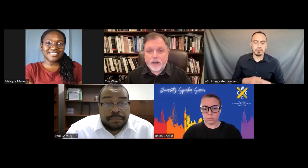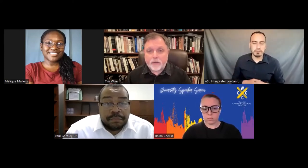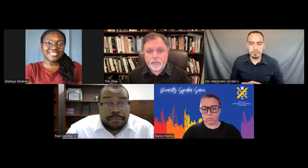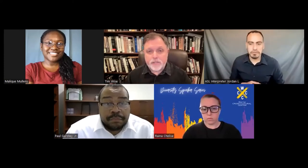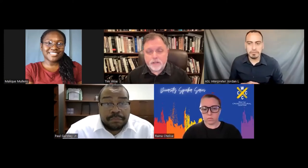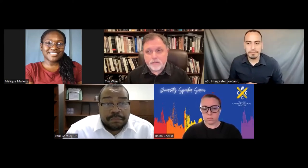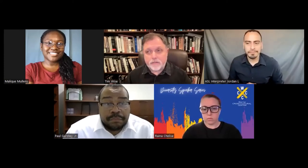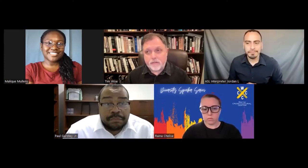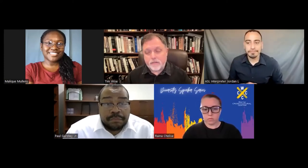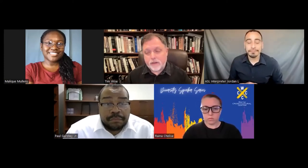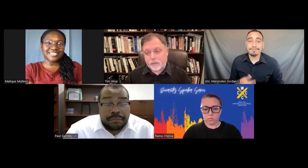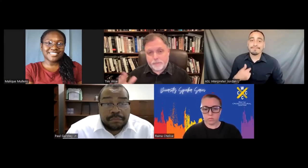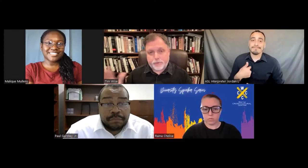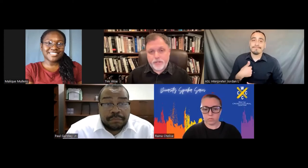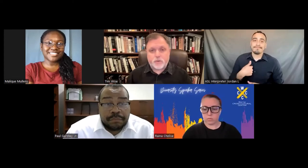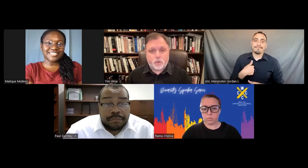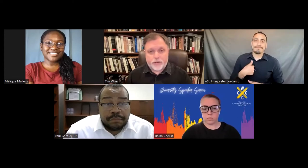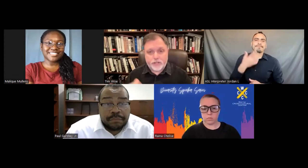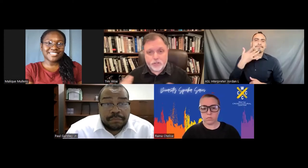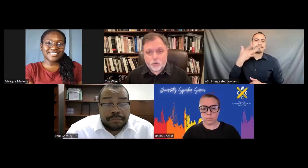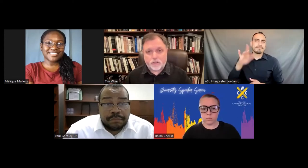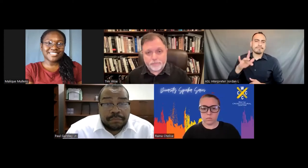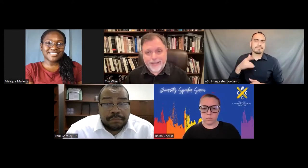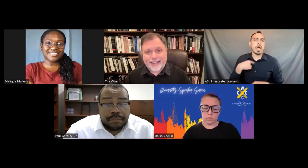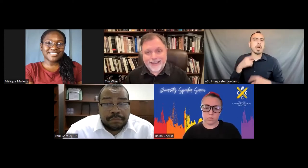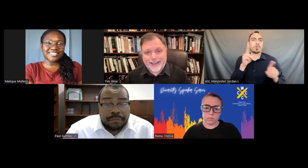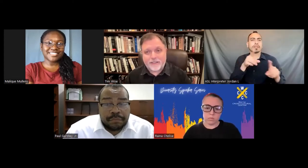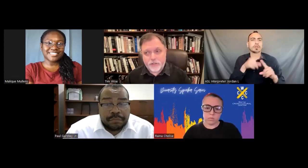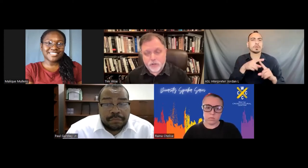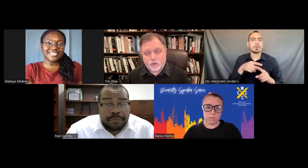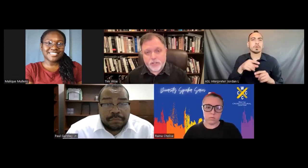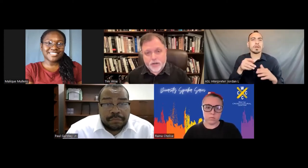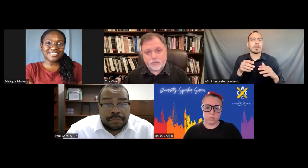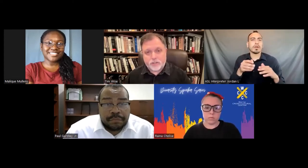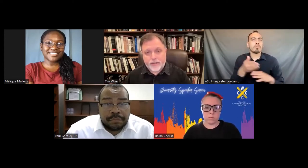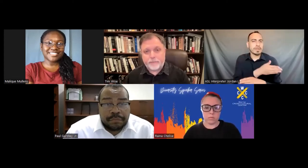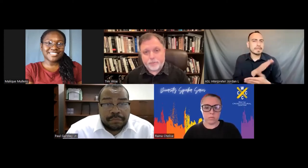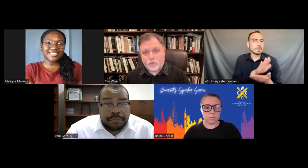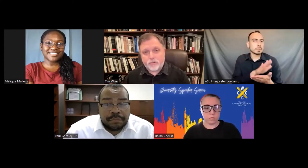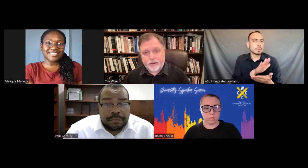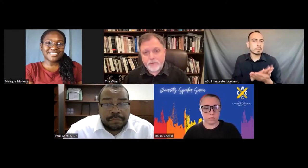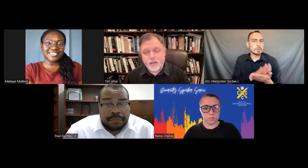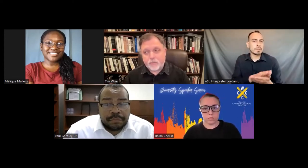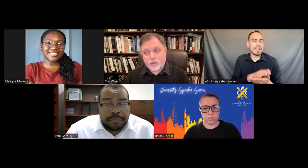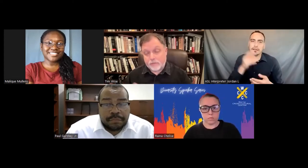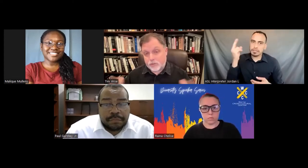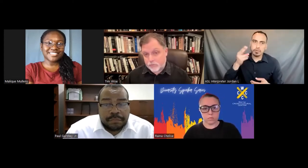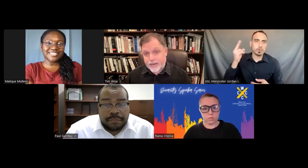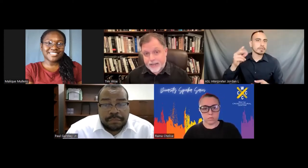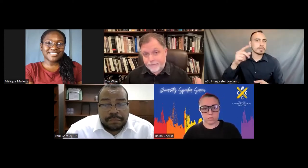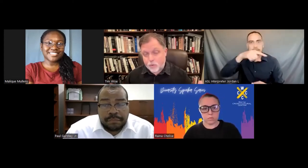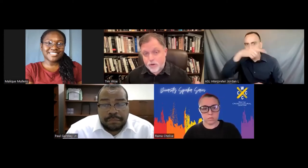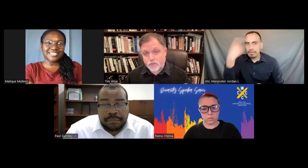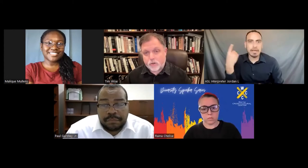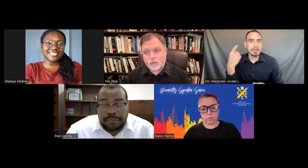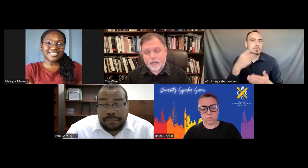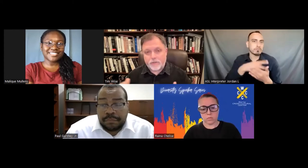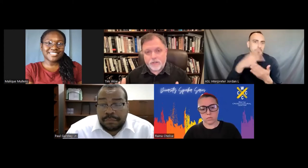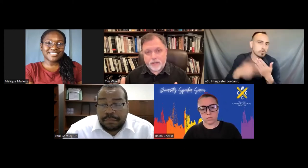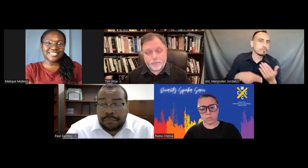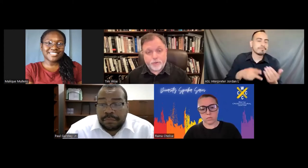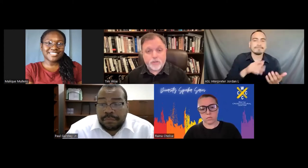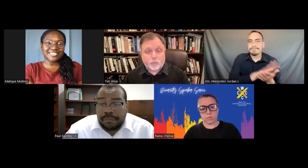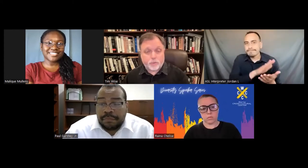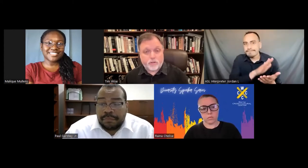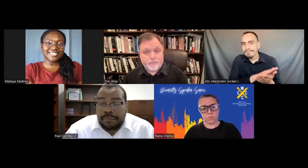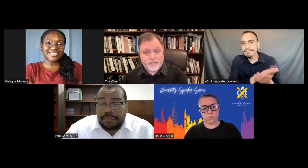know, I went to preschool at a historically Black college early childhood ed program. When I was 3.5, 4 years old, I was